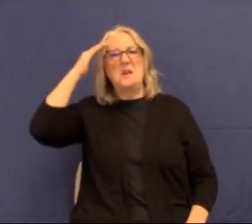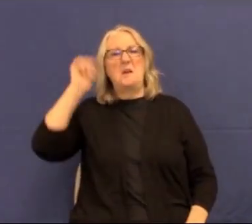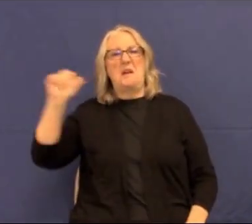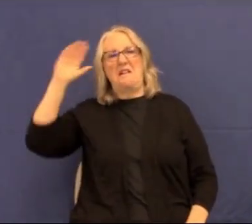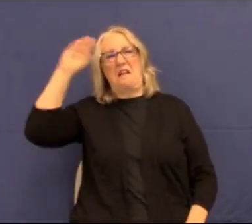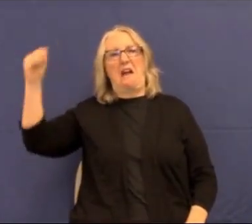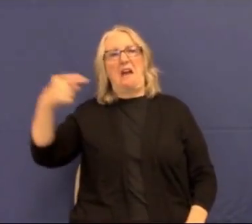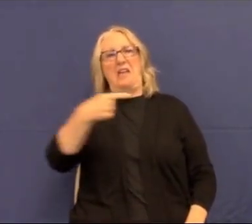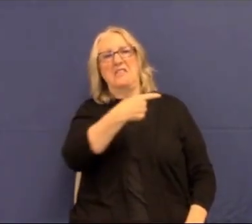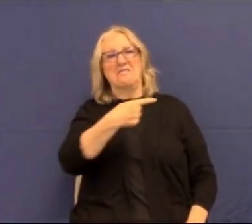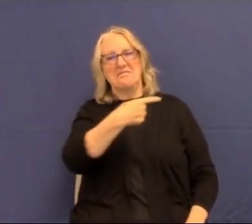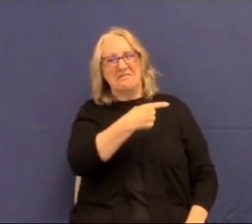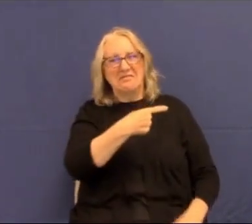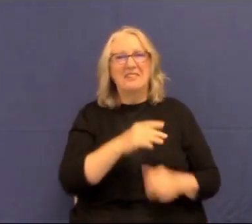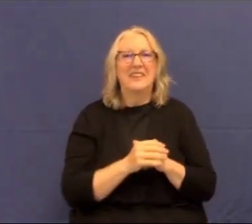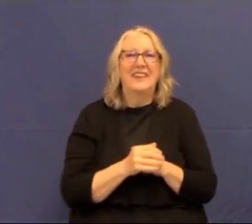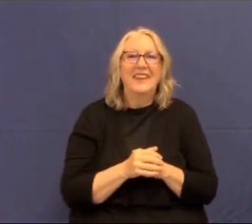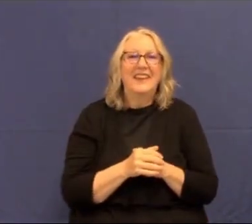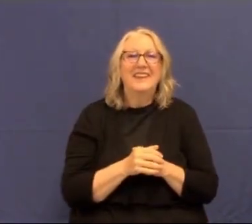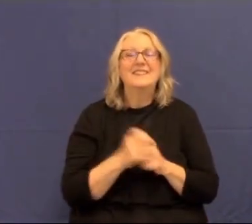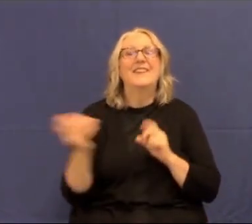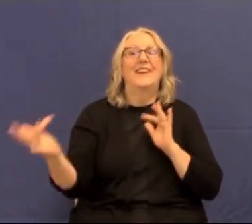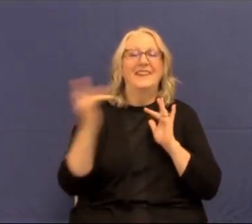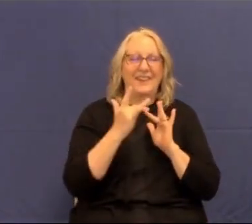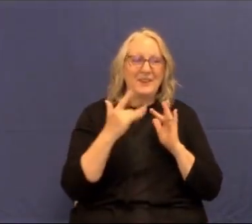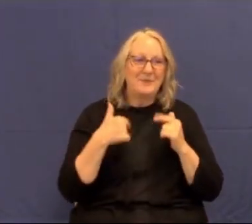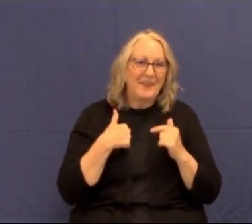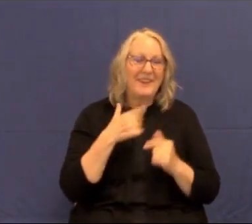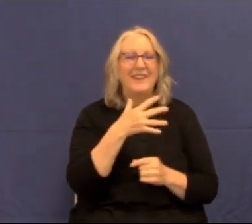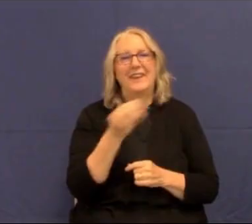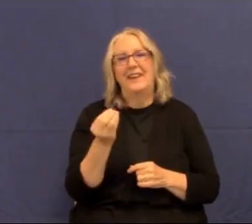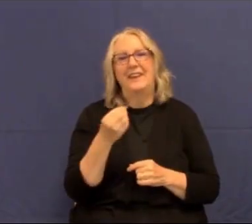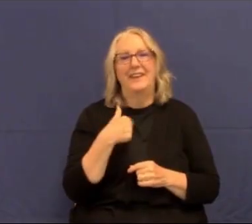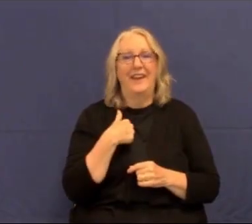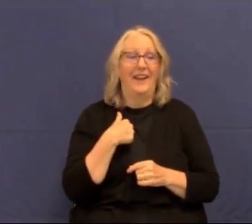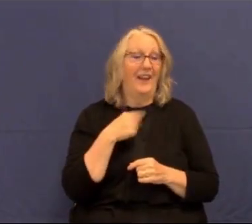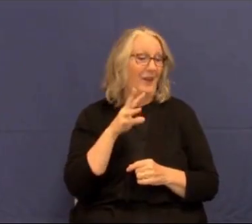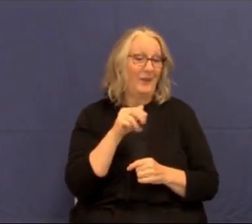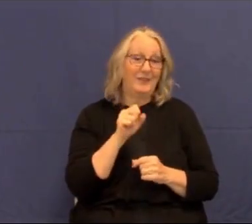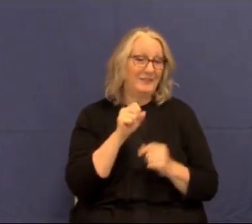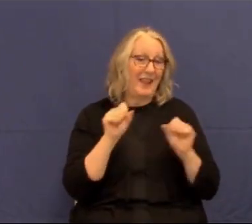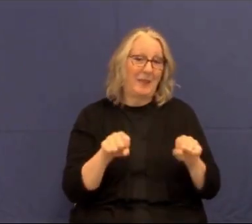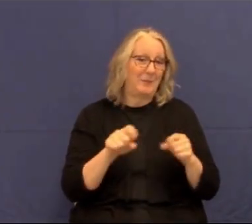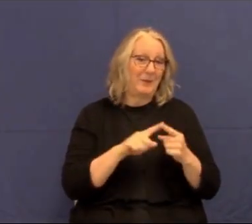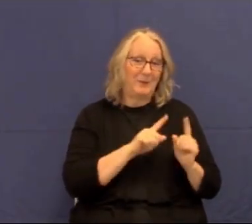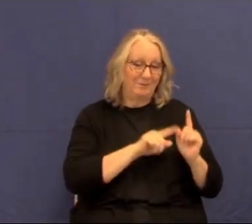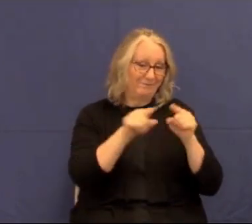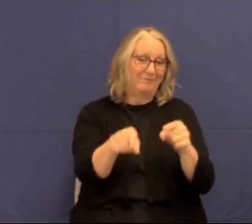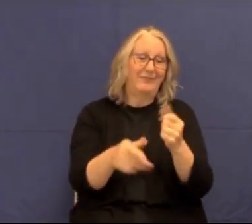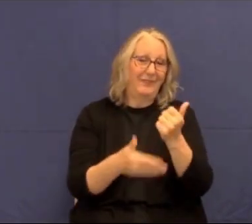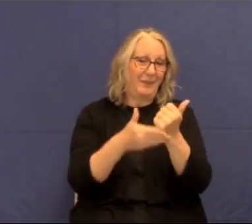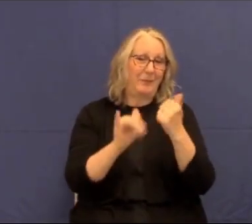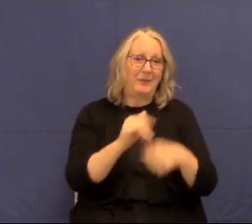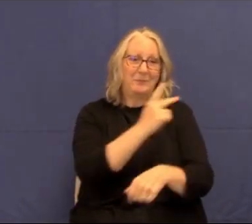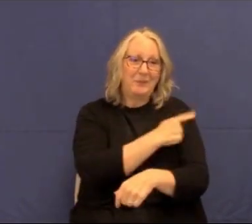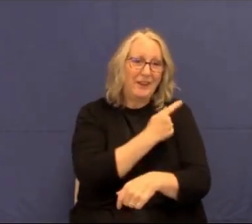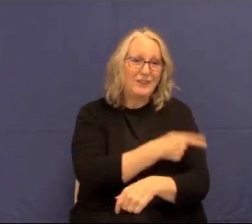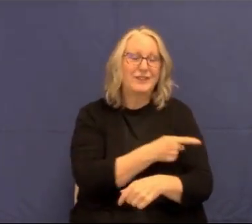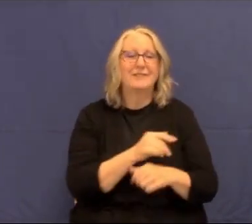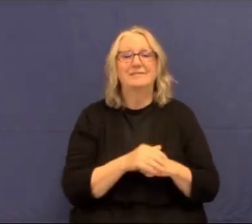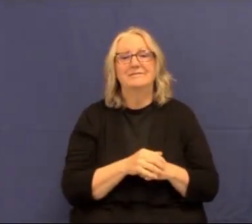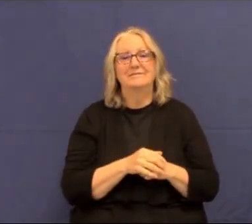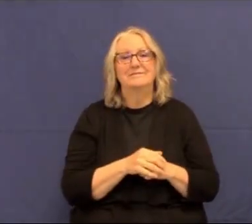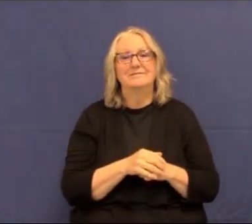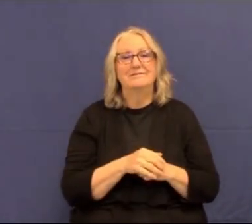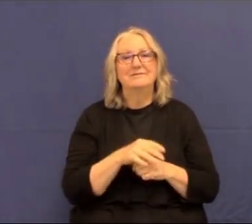that would know, so they all reached out to me, and I was that middleman, and I was able to help that patient out.